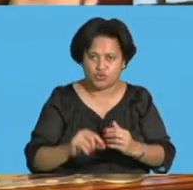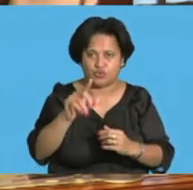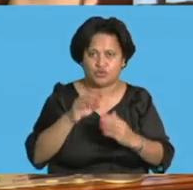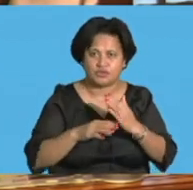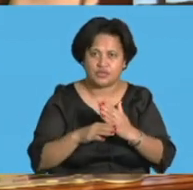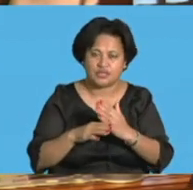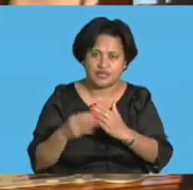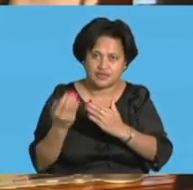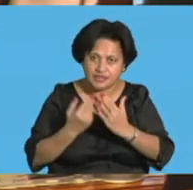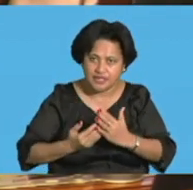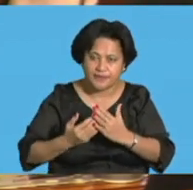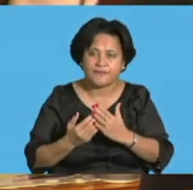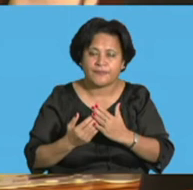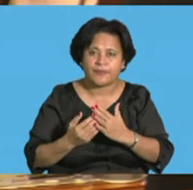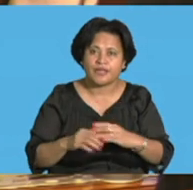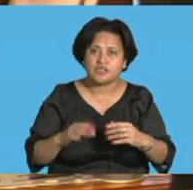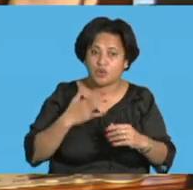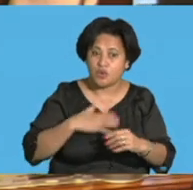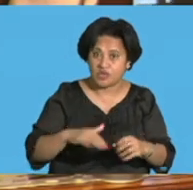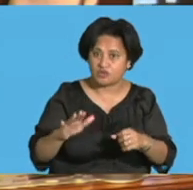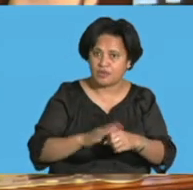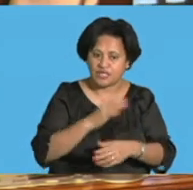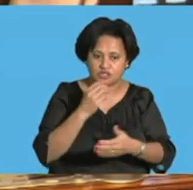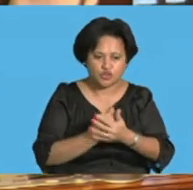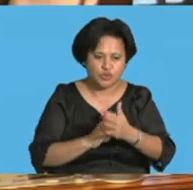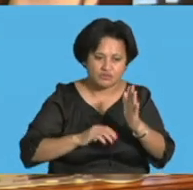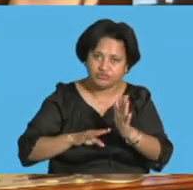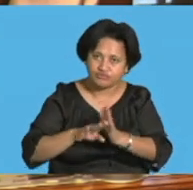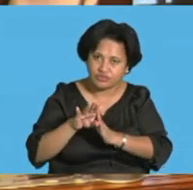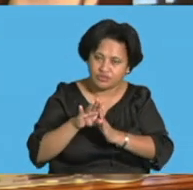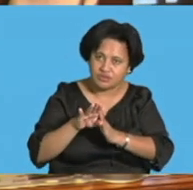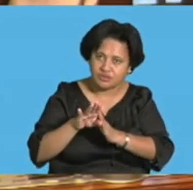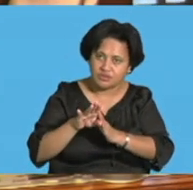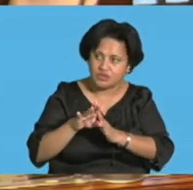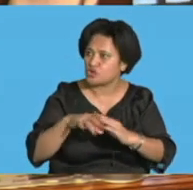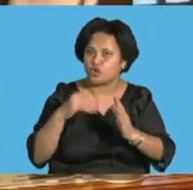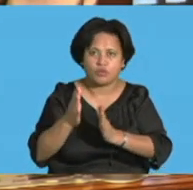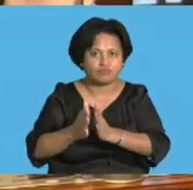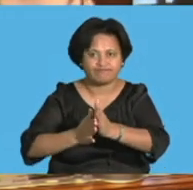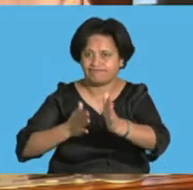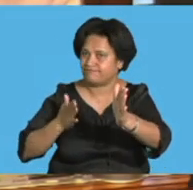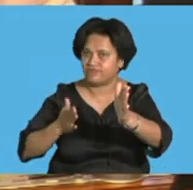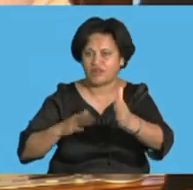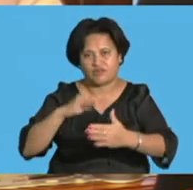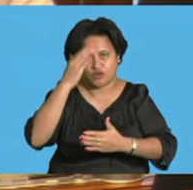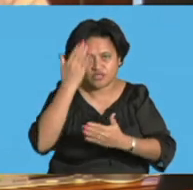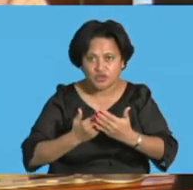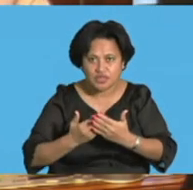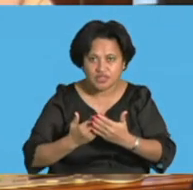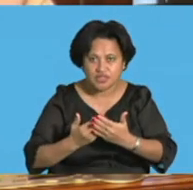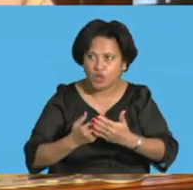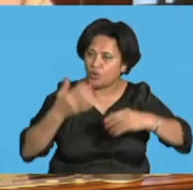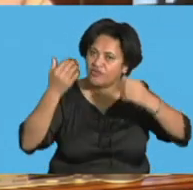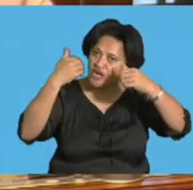We continue to ensure we level the playing fields for all our students, leaving no one behind. We have met the aspiration of